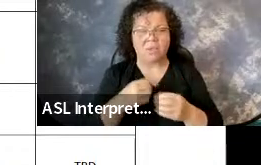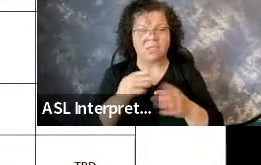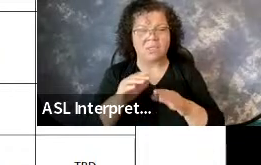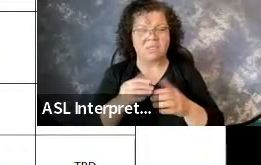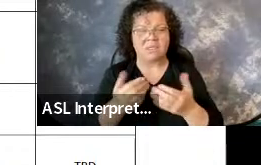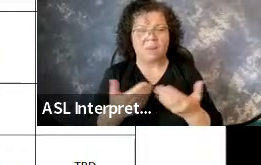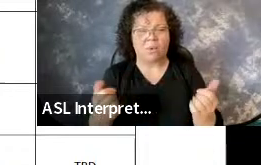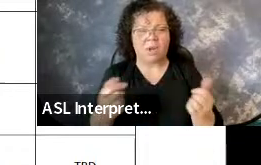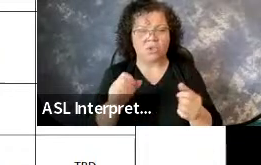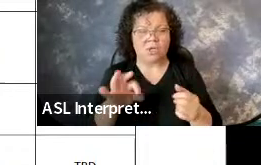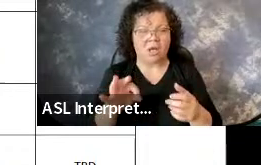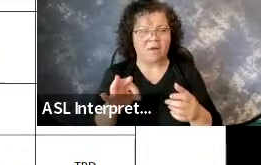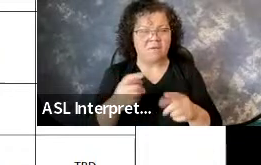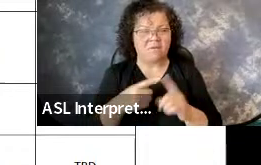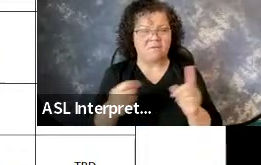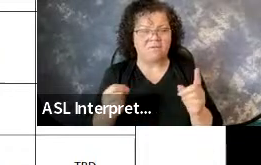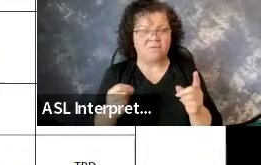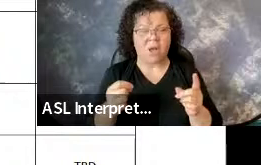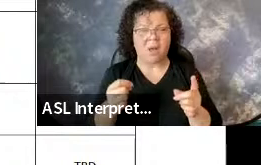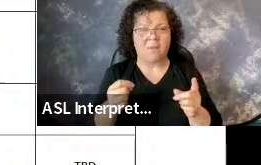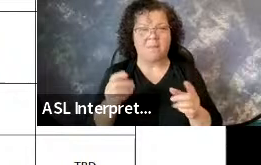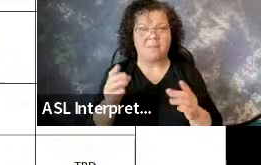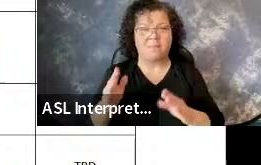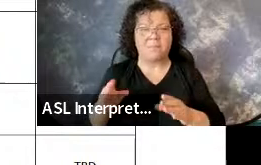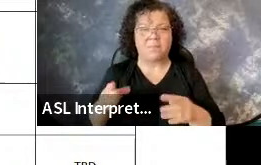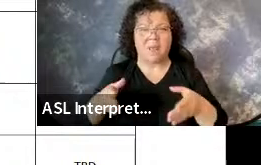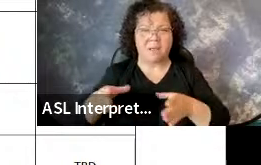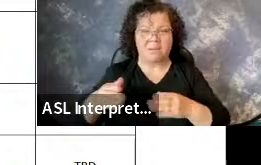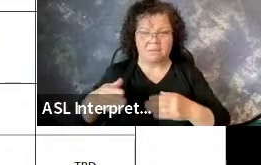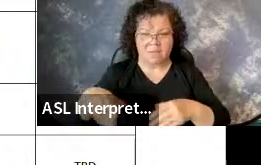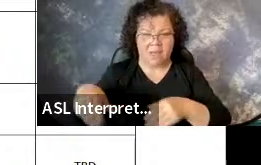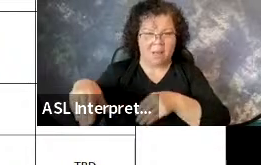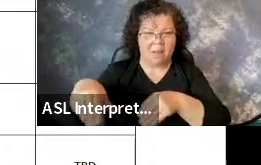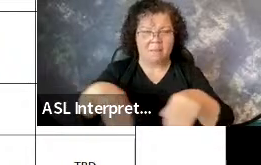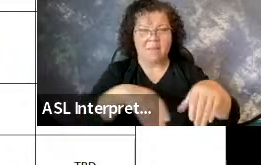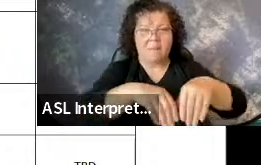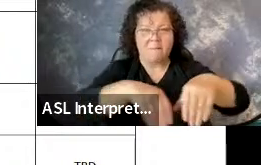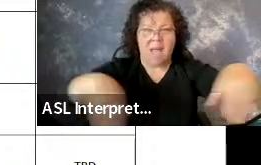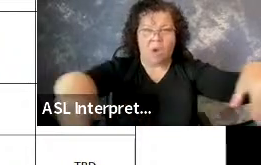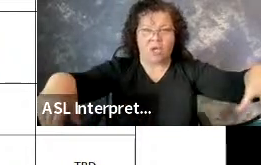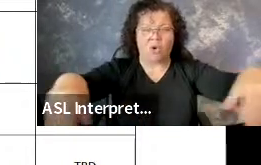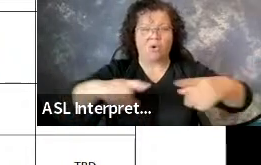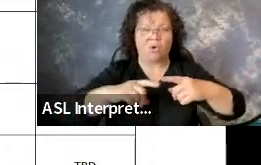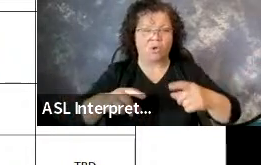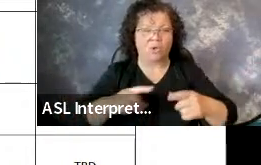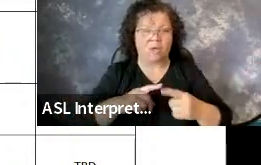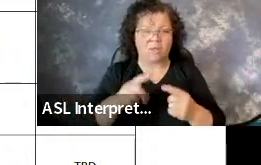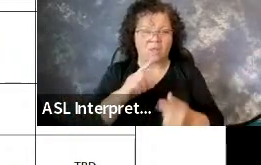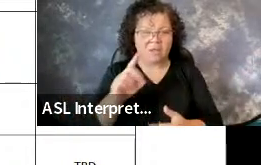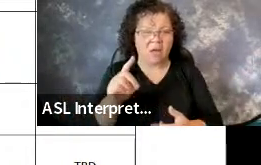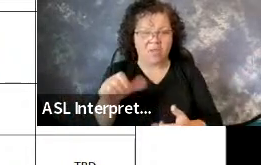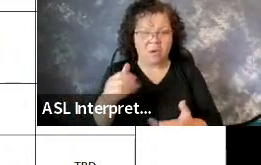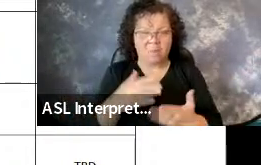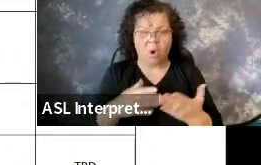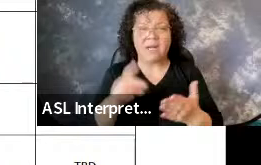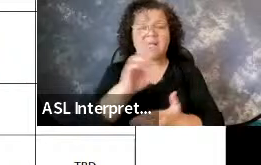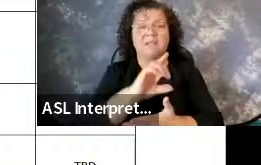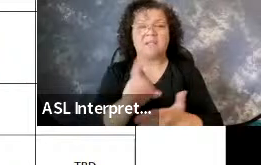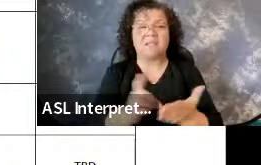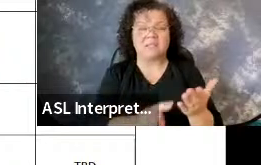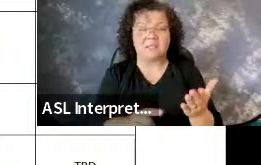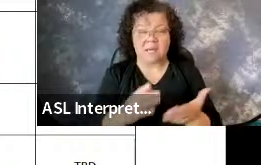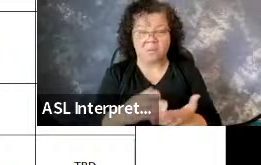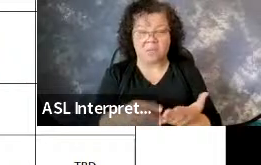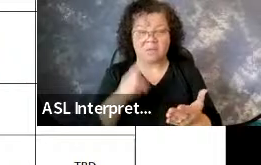And then I'm hearing kind of a second piece that is about that design team and consultation with active transit